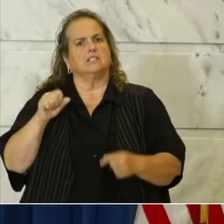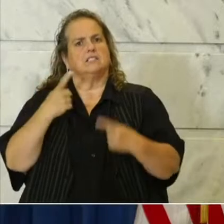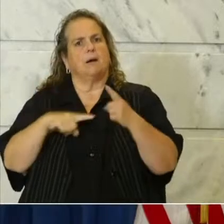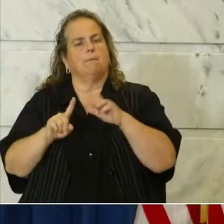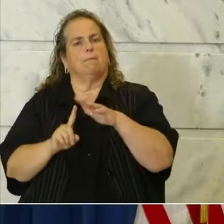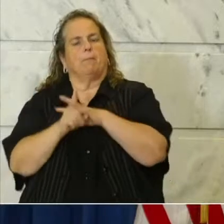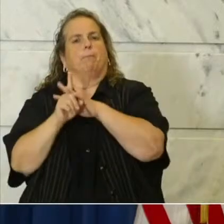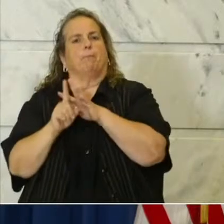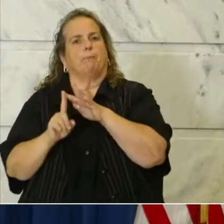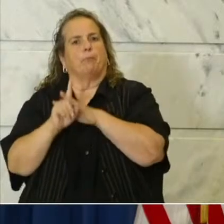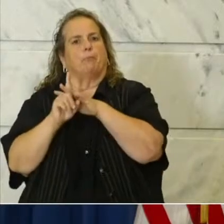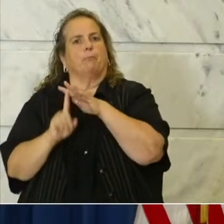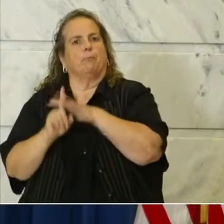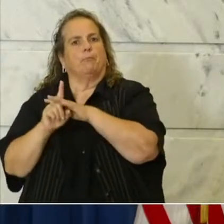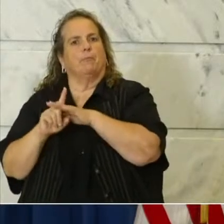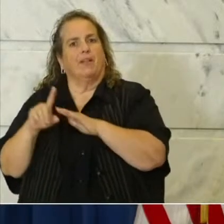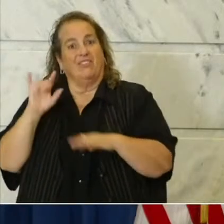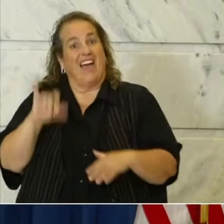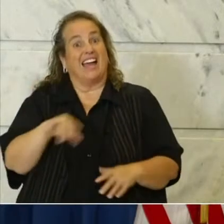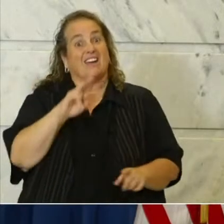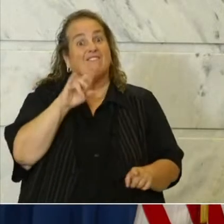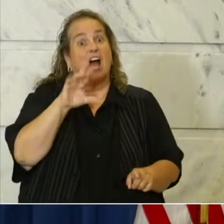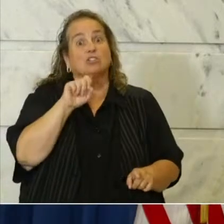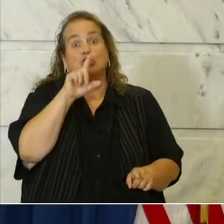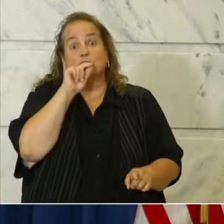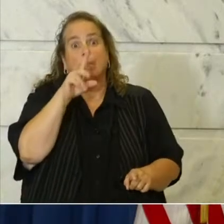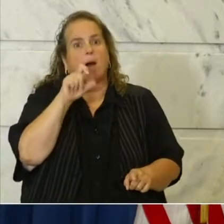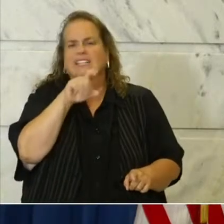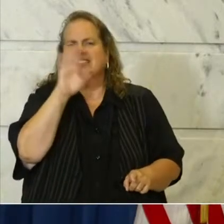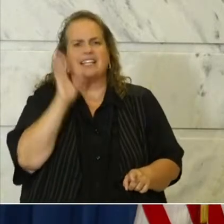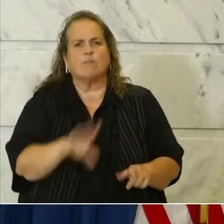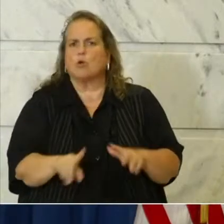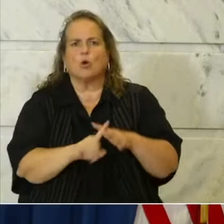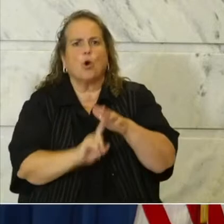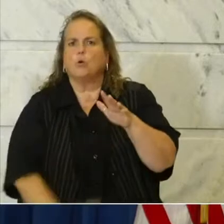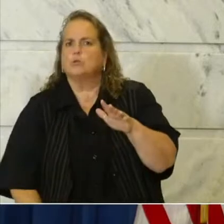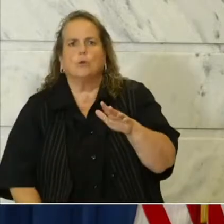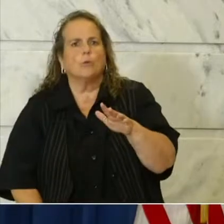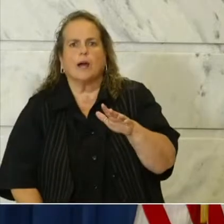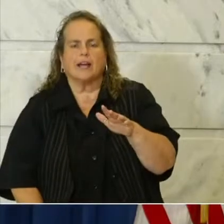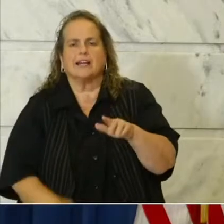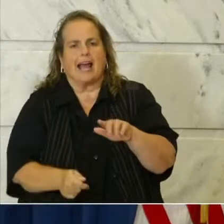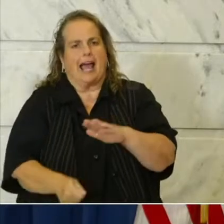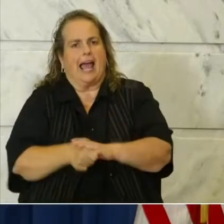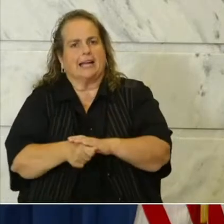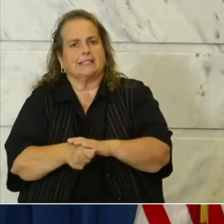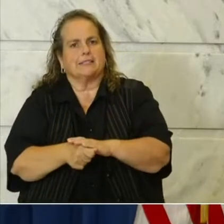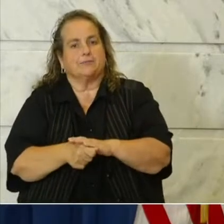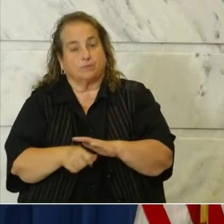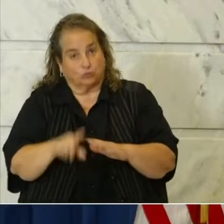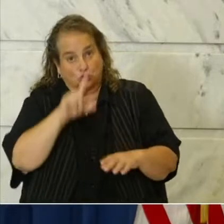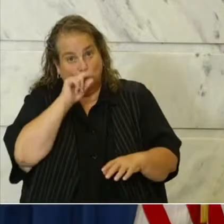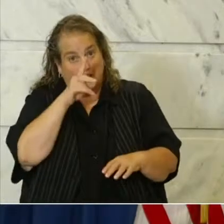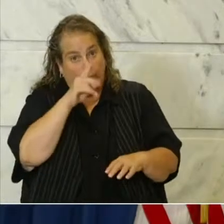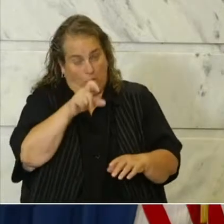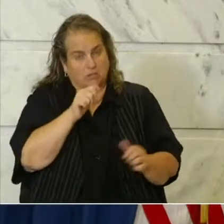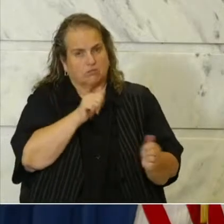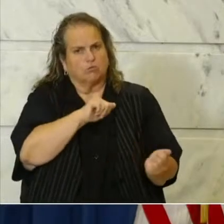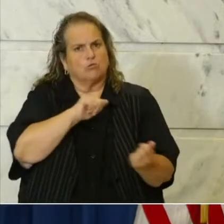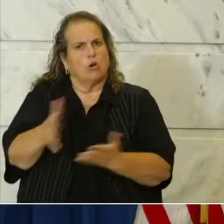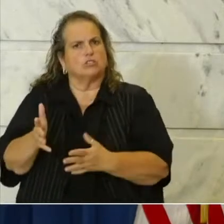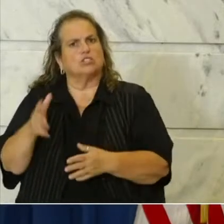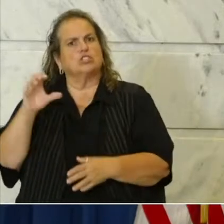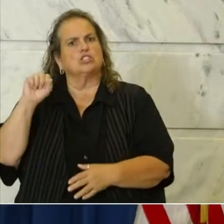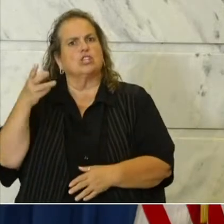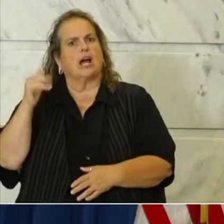The virus never goes away, it just sort of hides. If you're unlucky, it can permanently damage the nerve and you can have really severe pain for